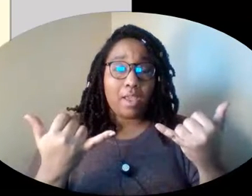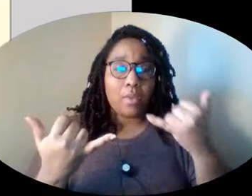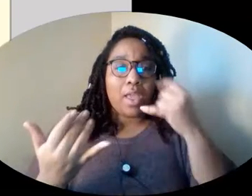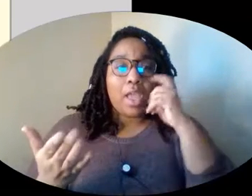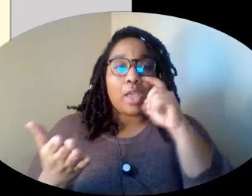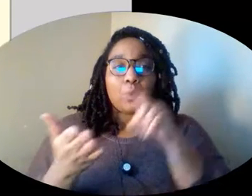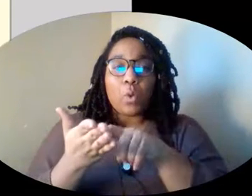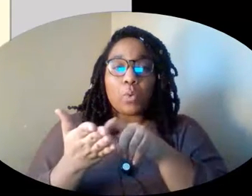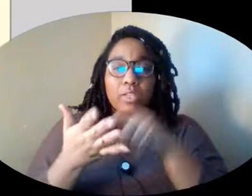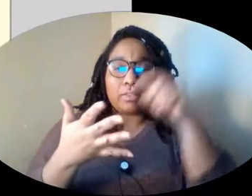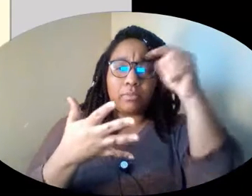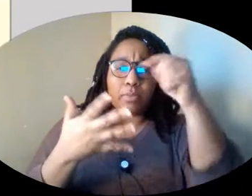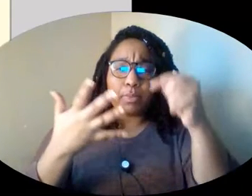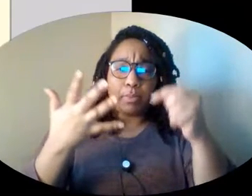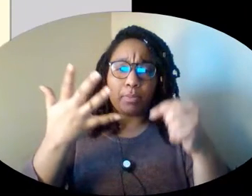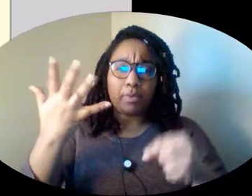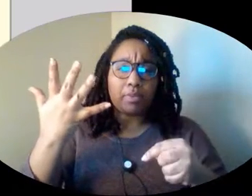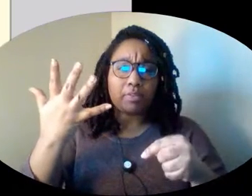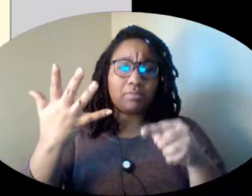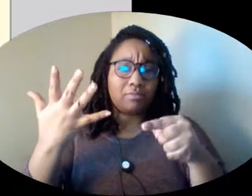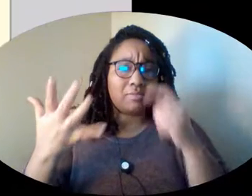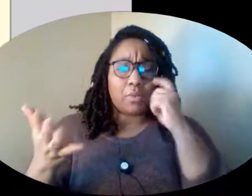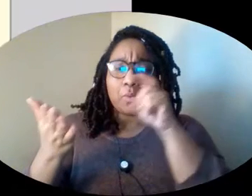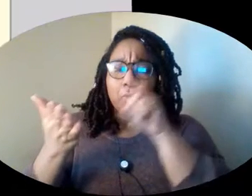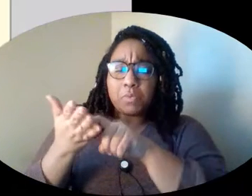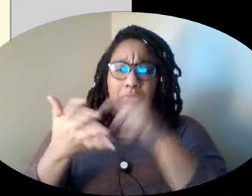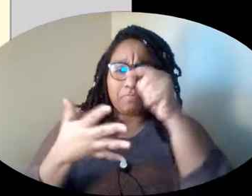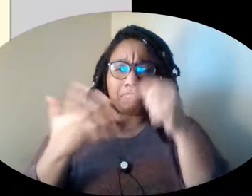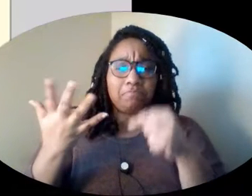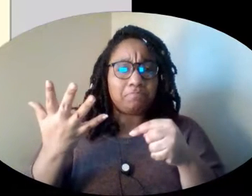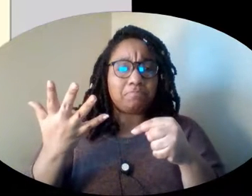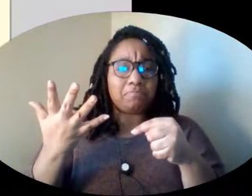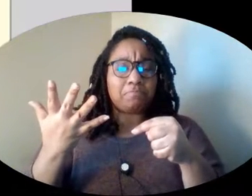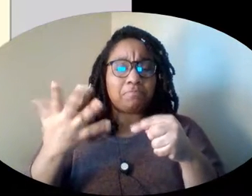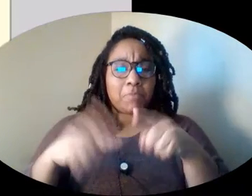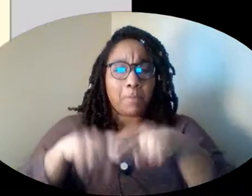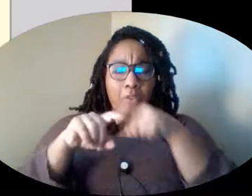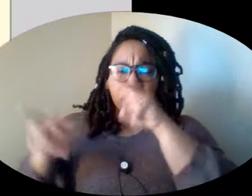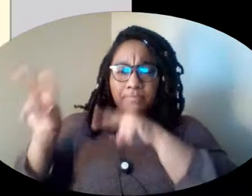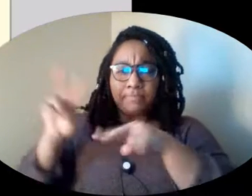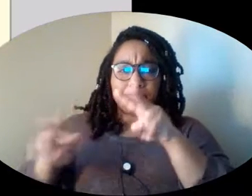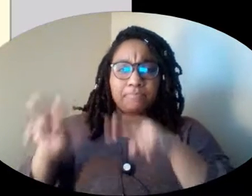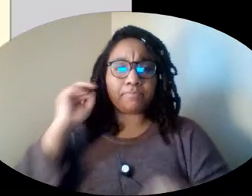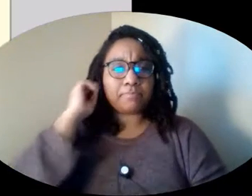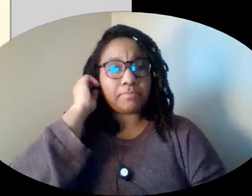notice all the things that you can. Okay, everybody hit pause.